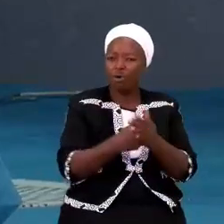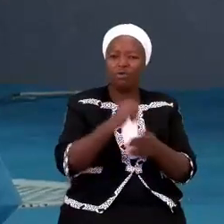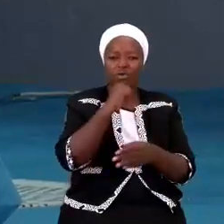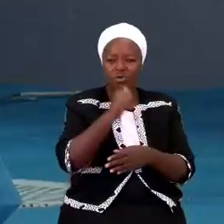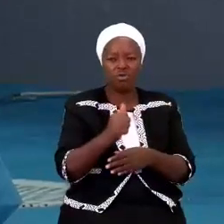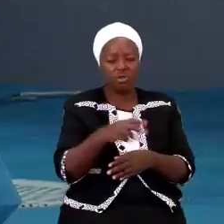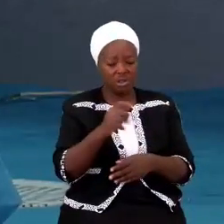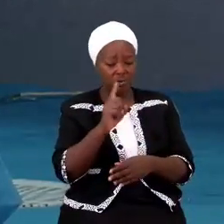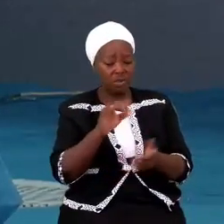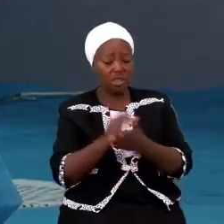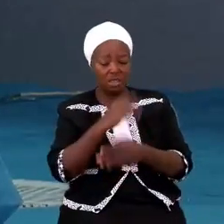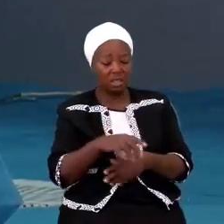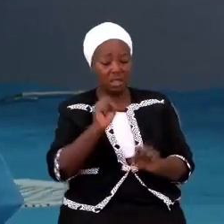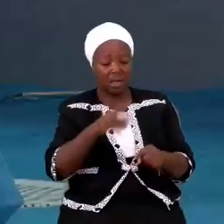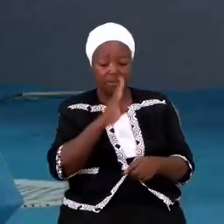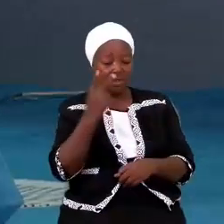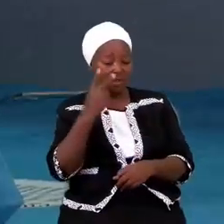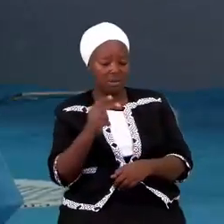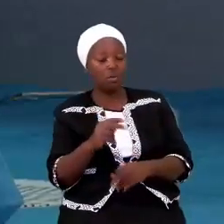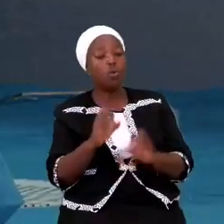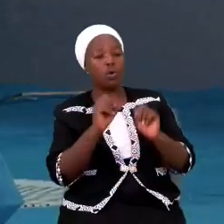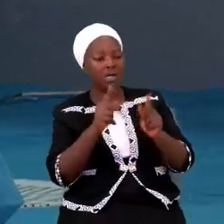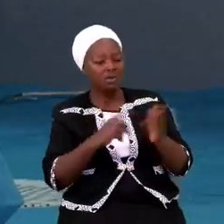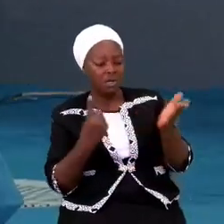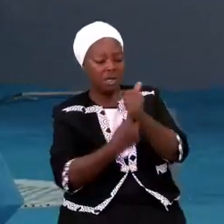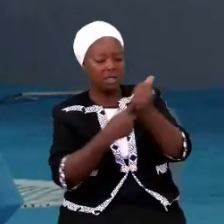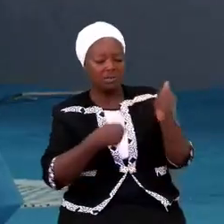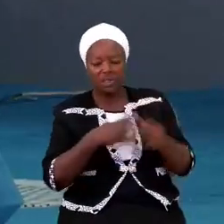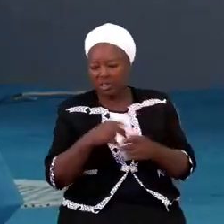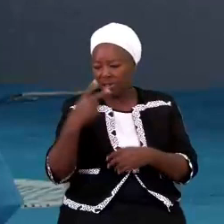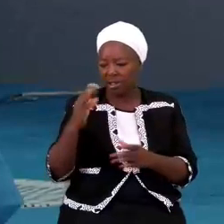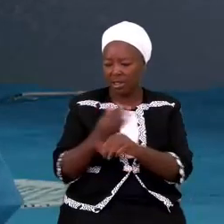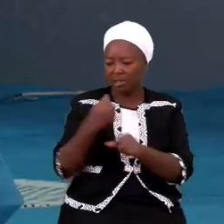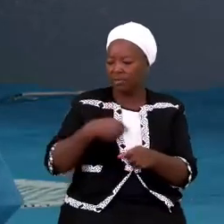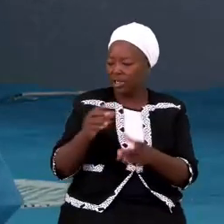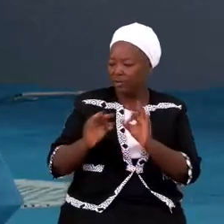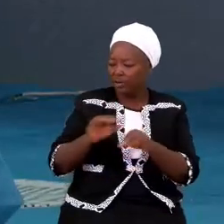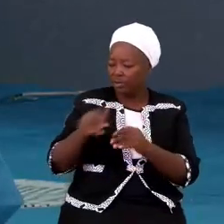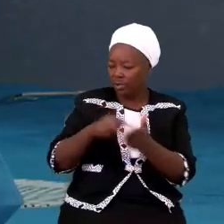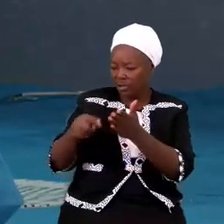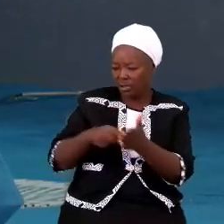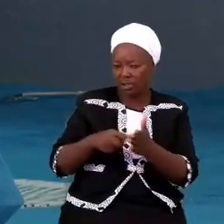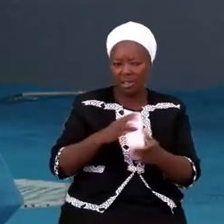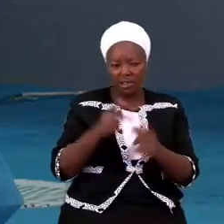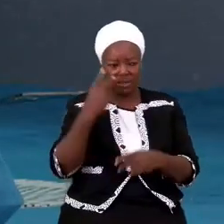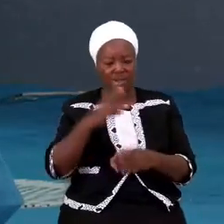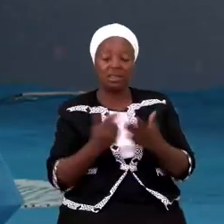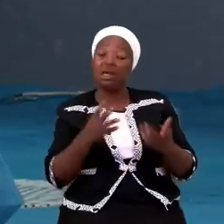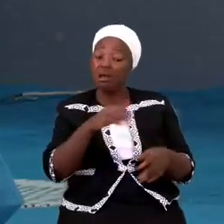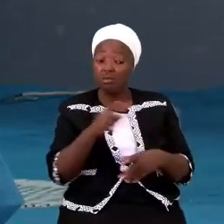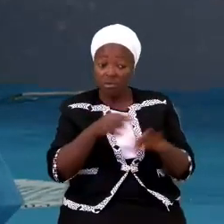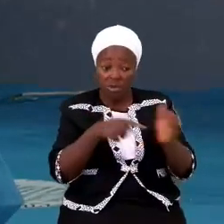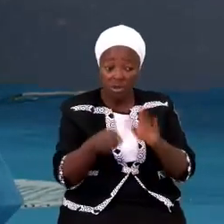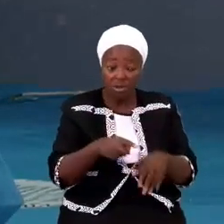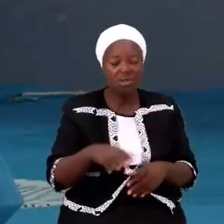this? And they have the evidence. I say, yes, I'm sorry. Not just that one. All the ones that are open, the ones that are hidden, the